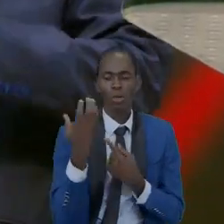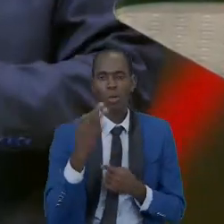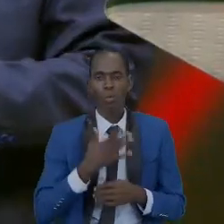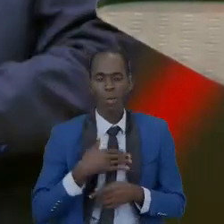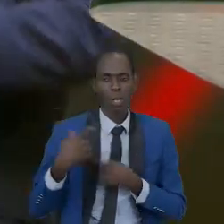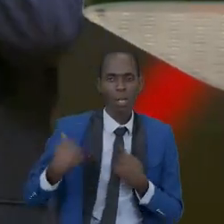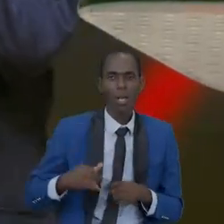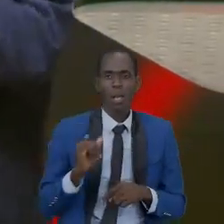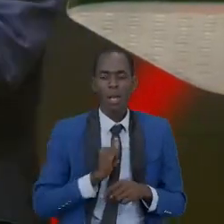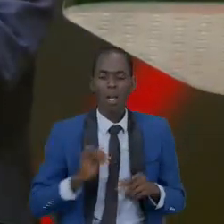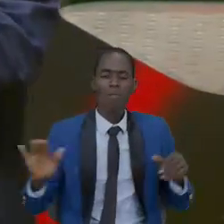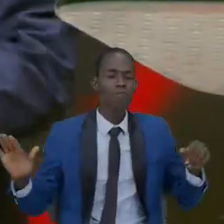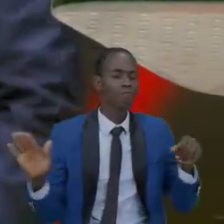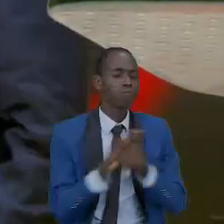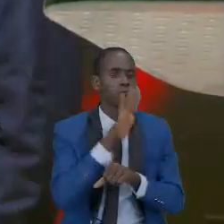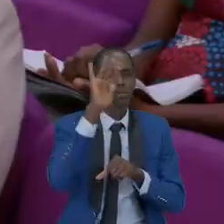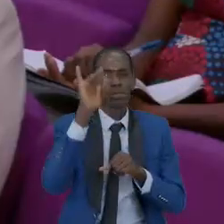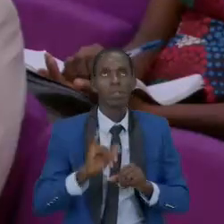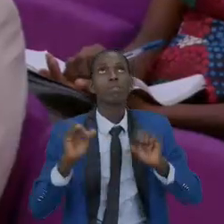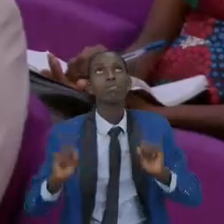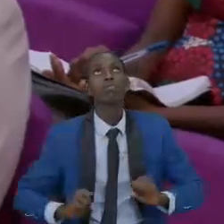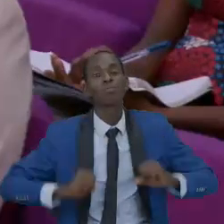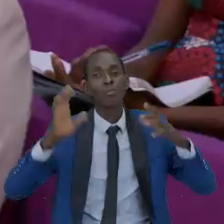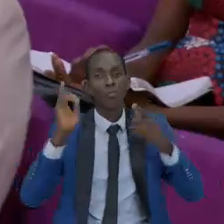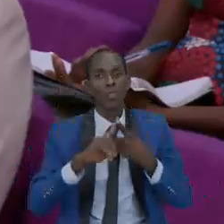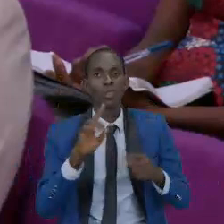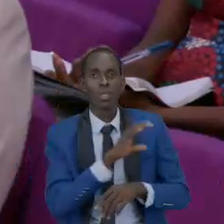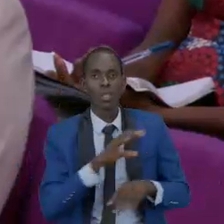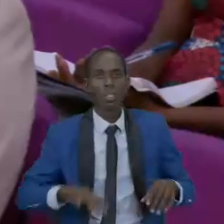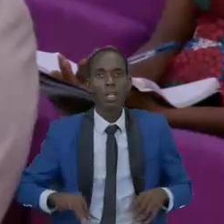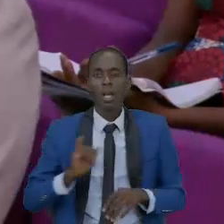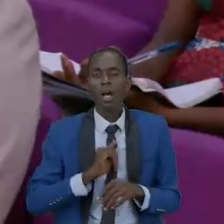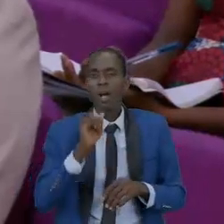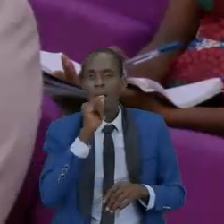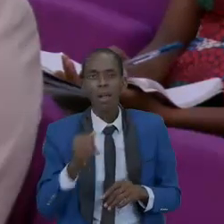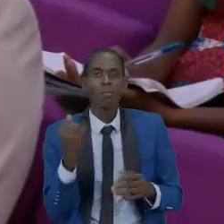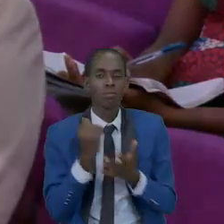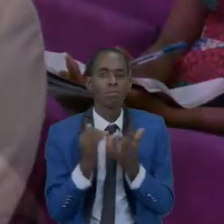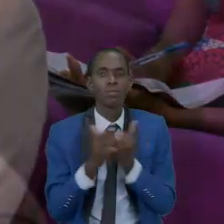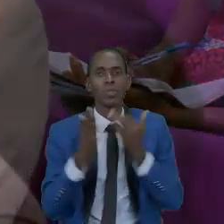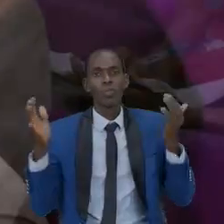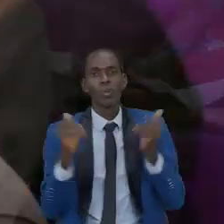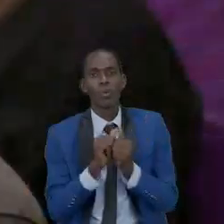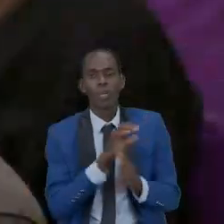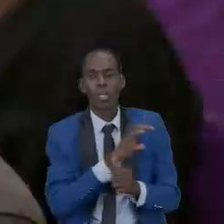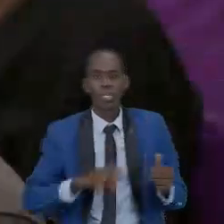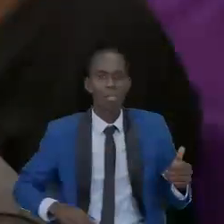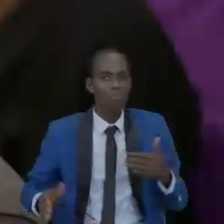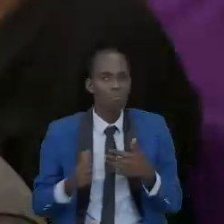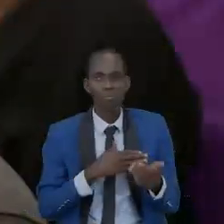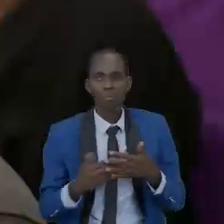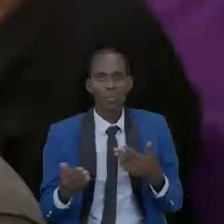I fully surrendered unto Christ. I am crucified with Christ.